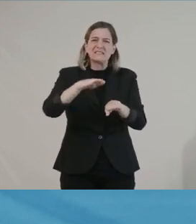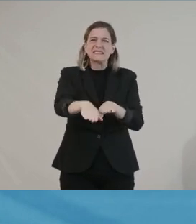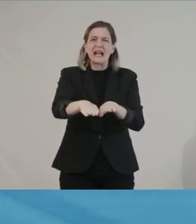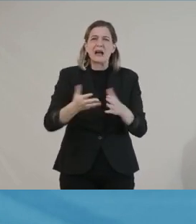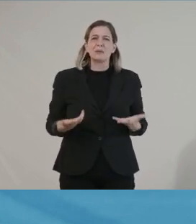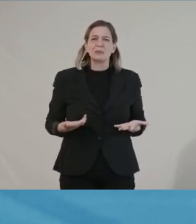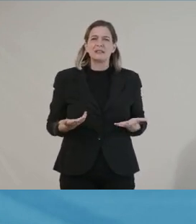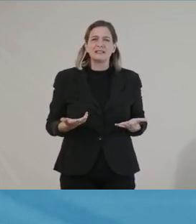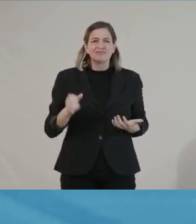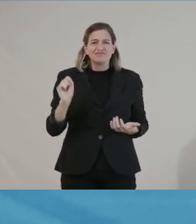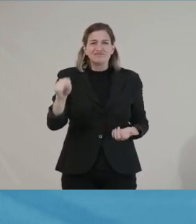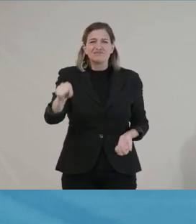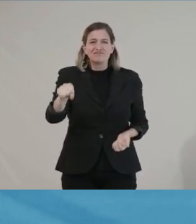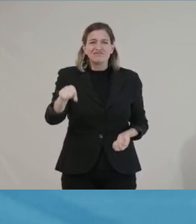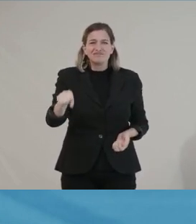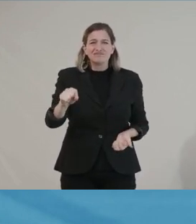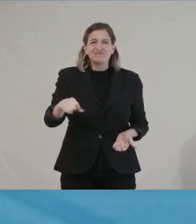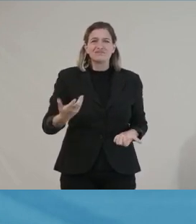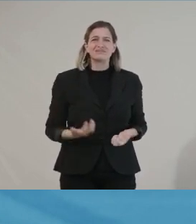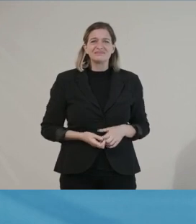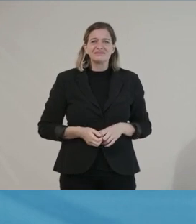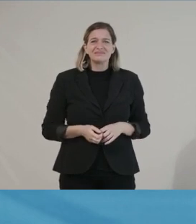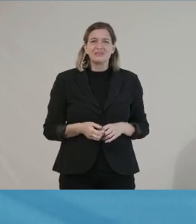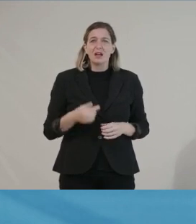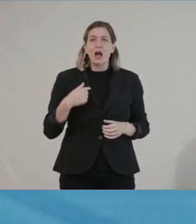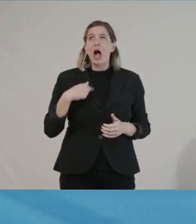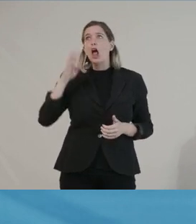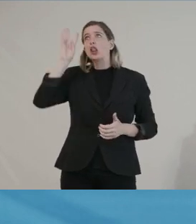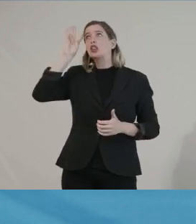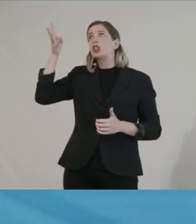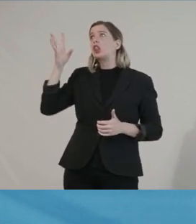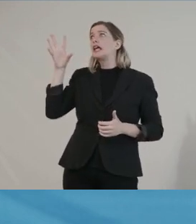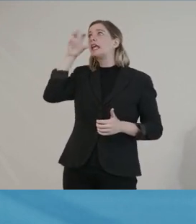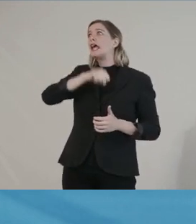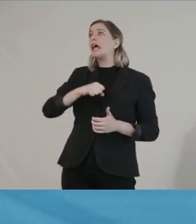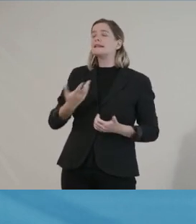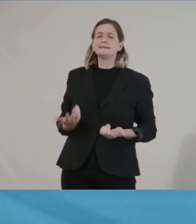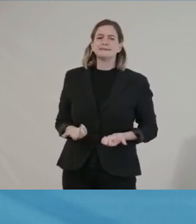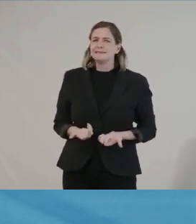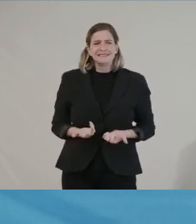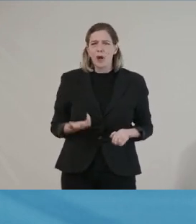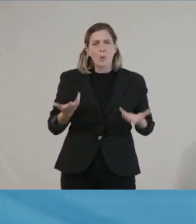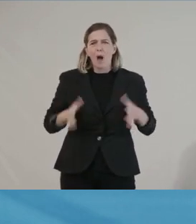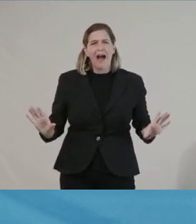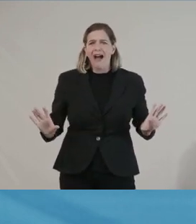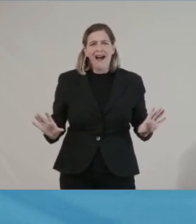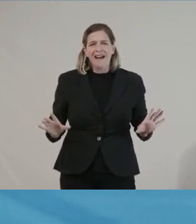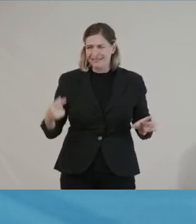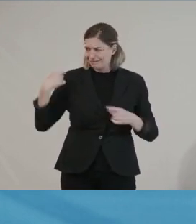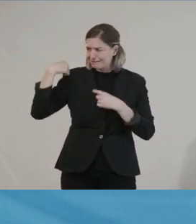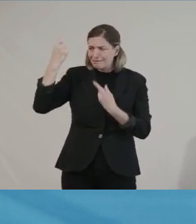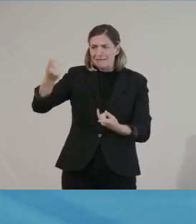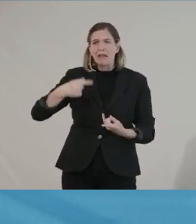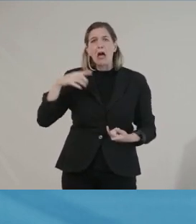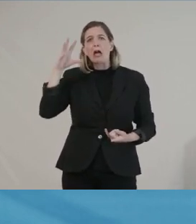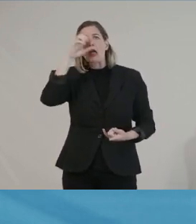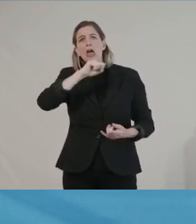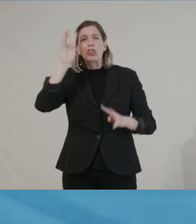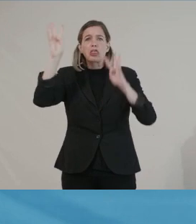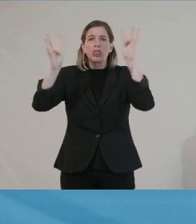to guess on any of this. We haven't guessed to date, so we're going to follow information and data, but I also want to say